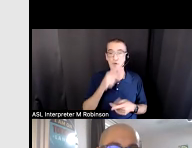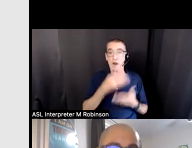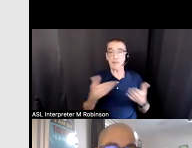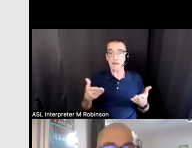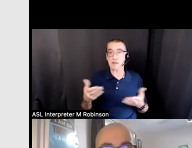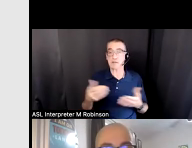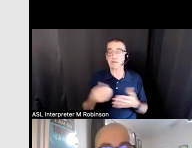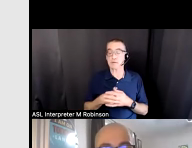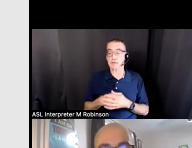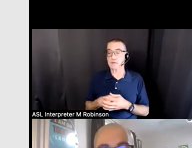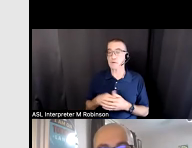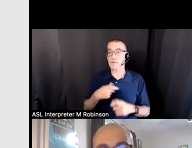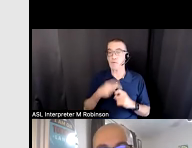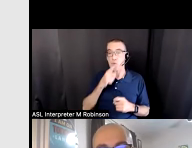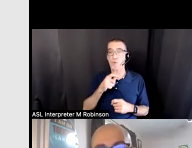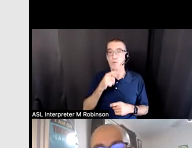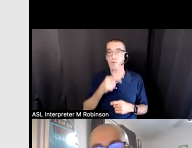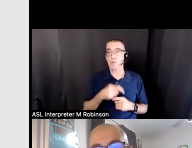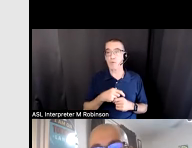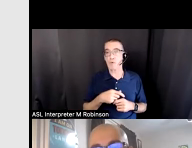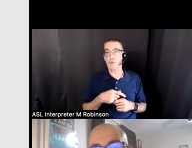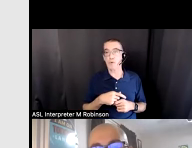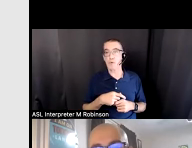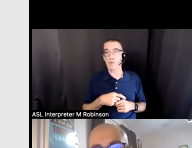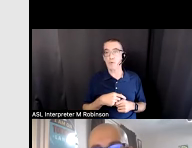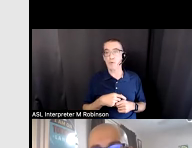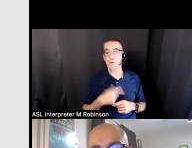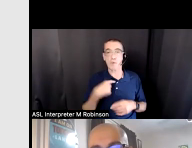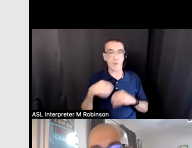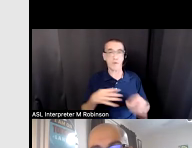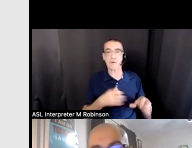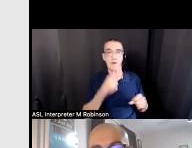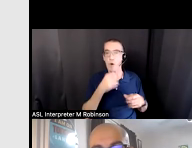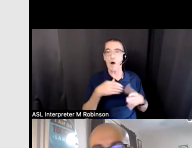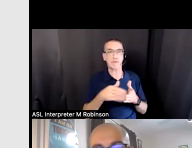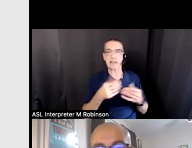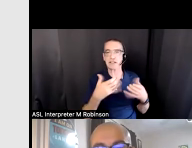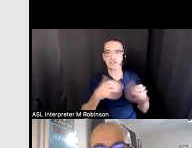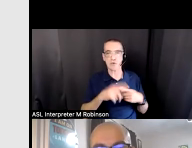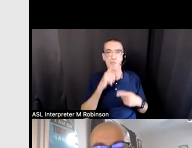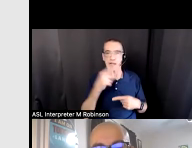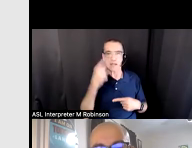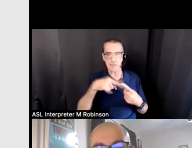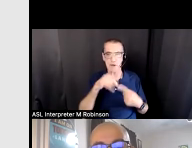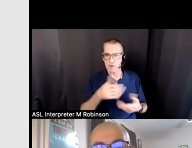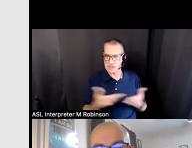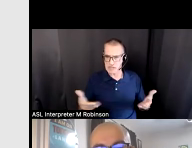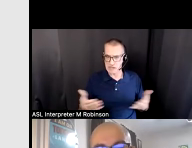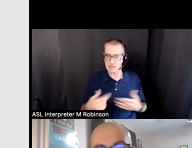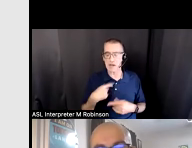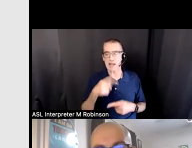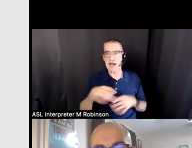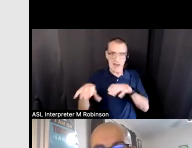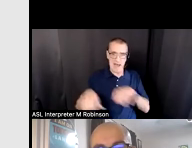where, you know, if we're moving so fast, we often don't get a chance to really think about those things. So I think that's the